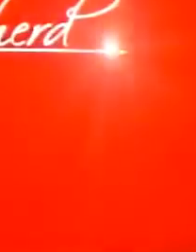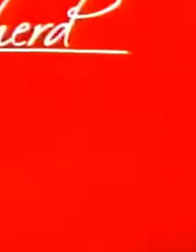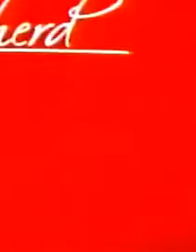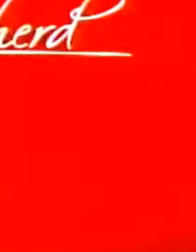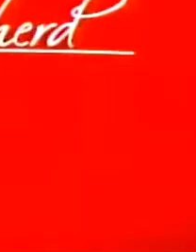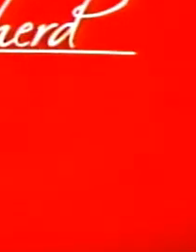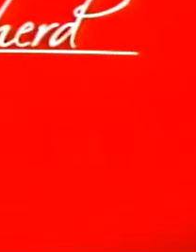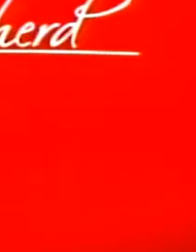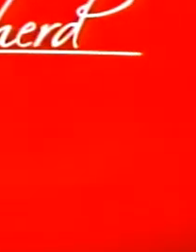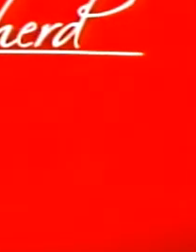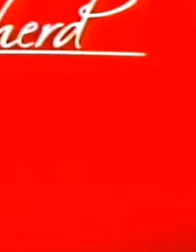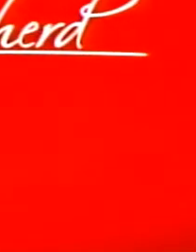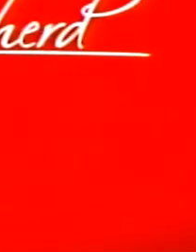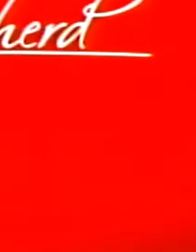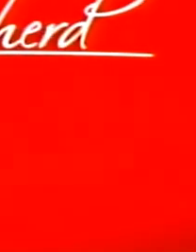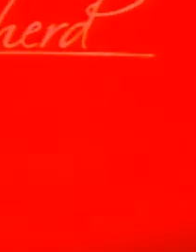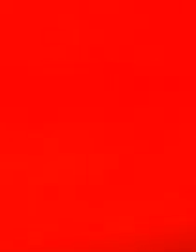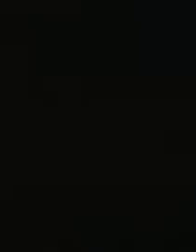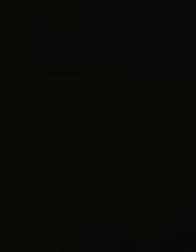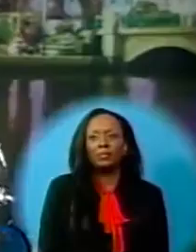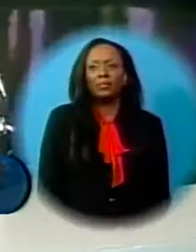Shepherd, in style since 1906.